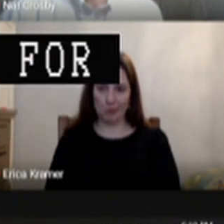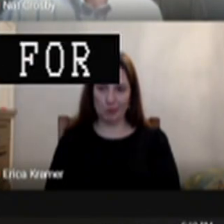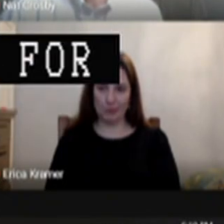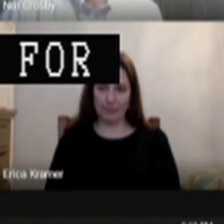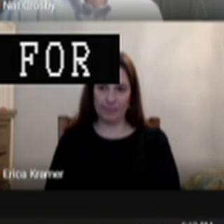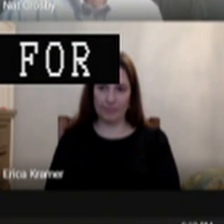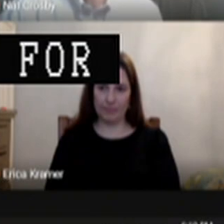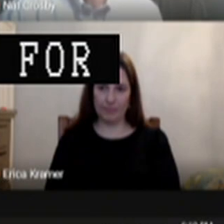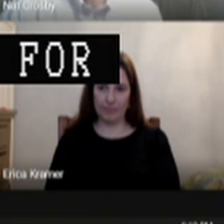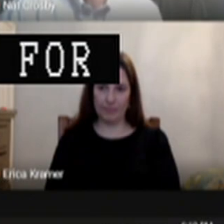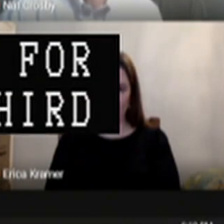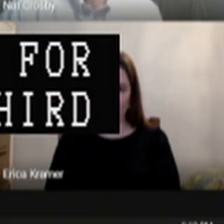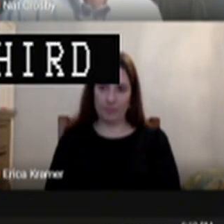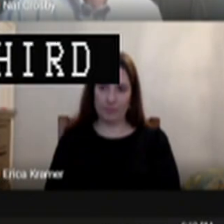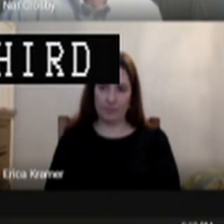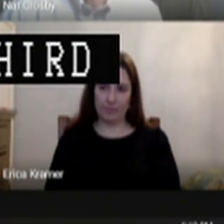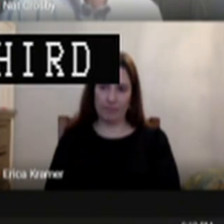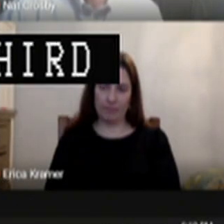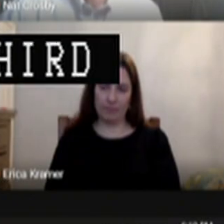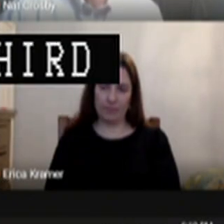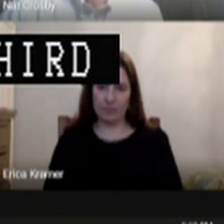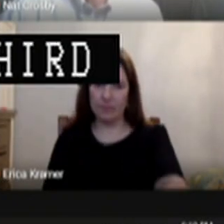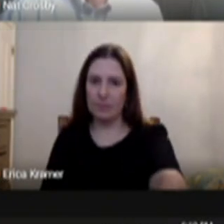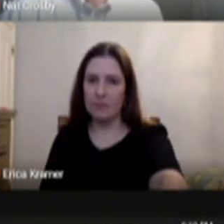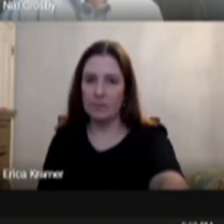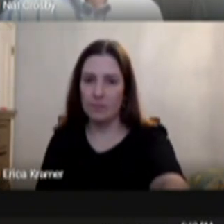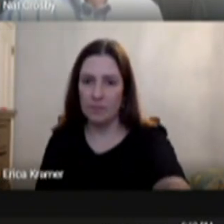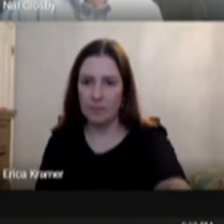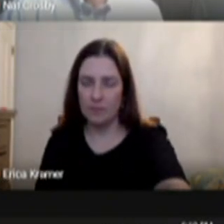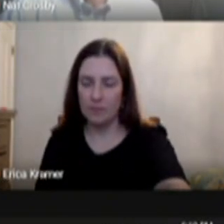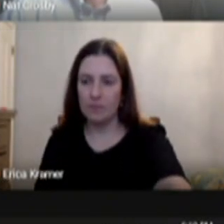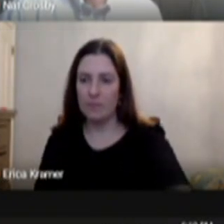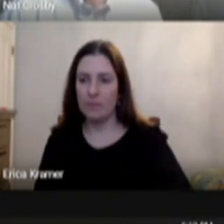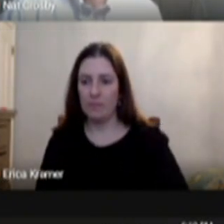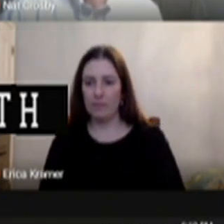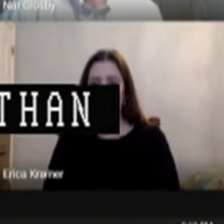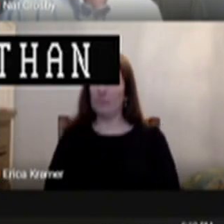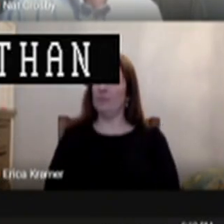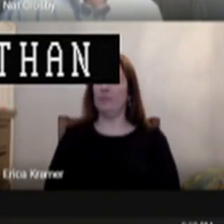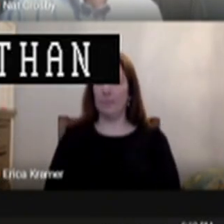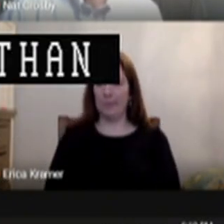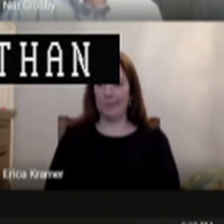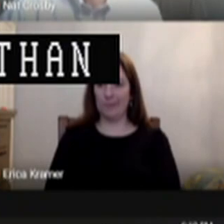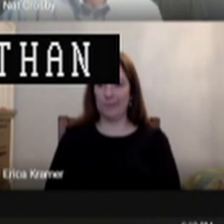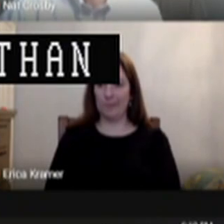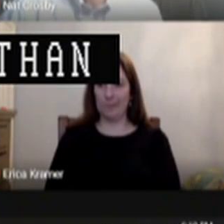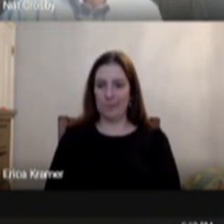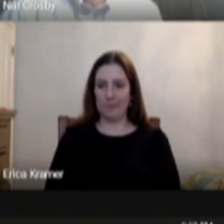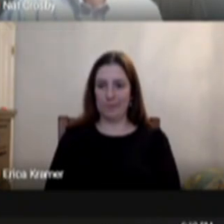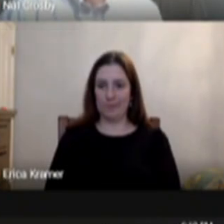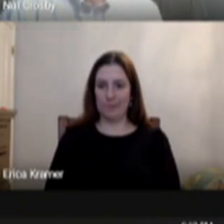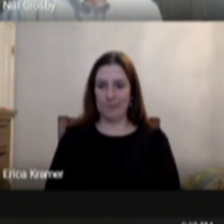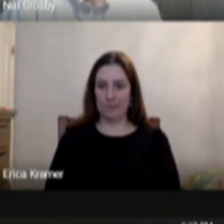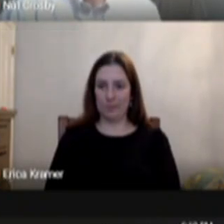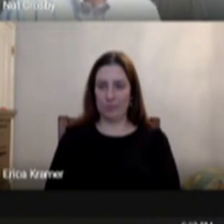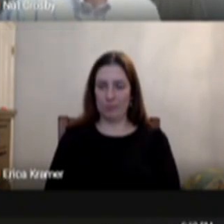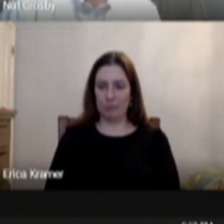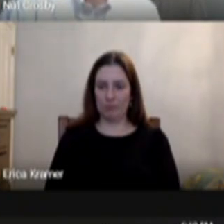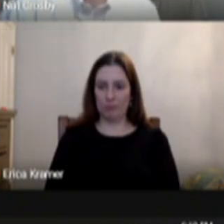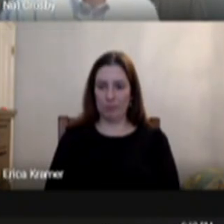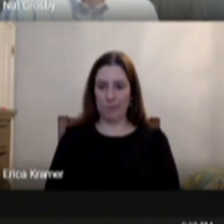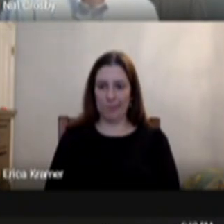a universally accessible, less than 5% sloped walkway, which brings you up to that 3rd floor level, and